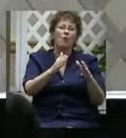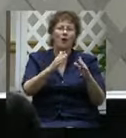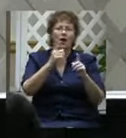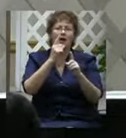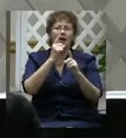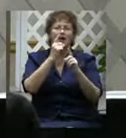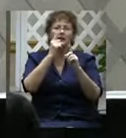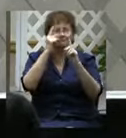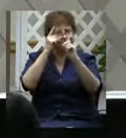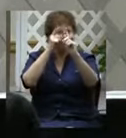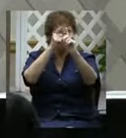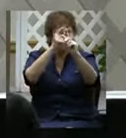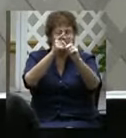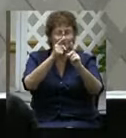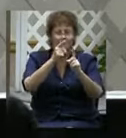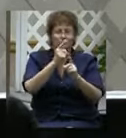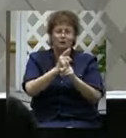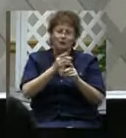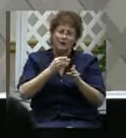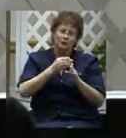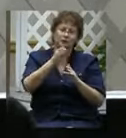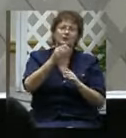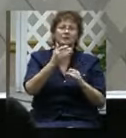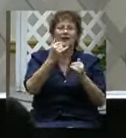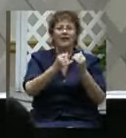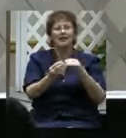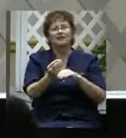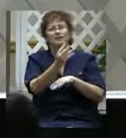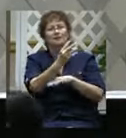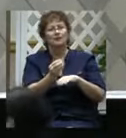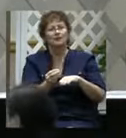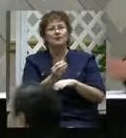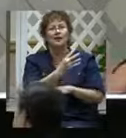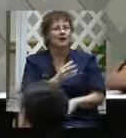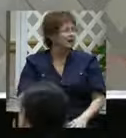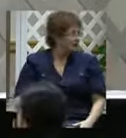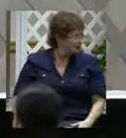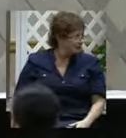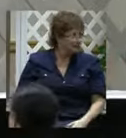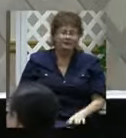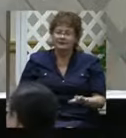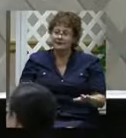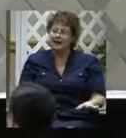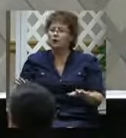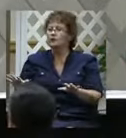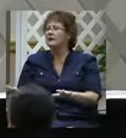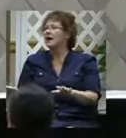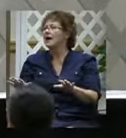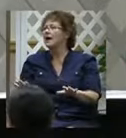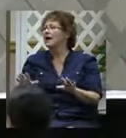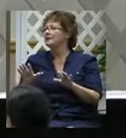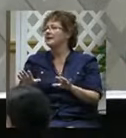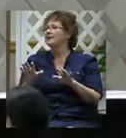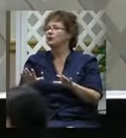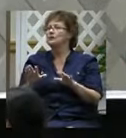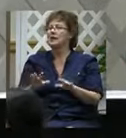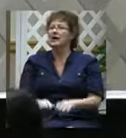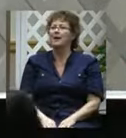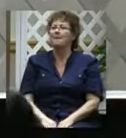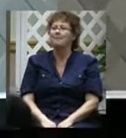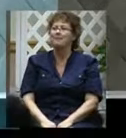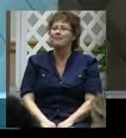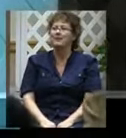direction. And I'm going to whiz through these last few slides. I'm running out of time. Take your time. Oh, okay. Just take your time. I got some signs.